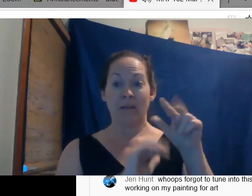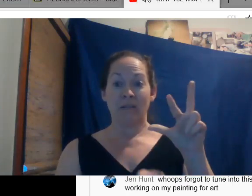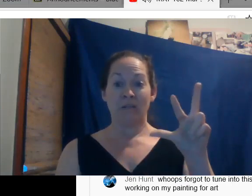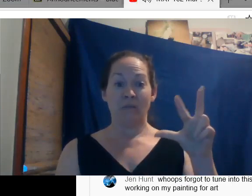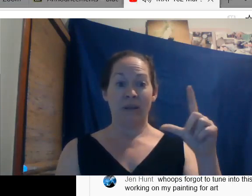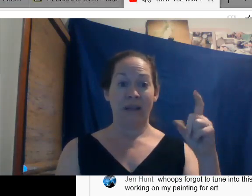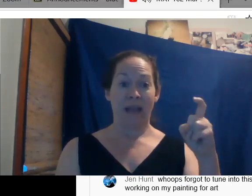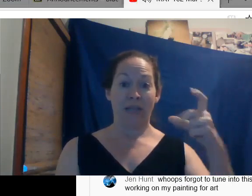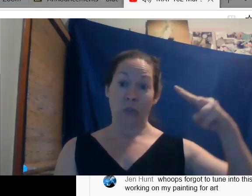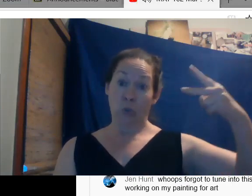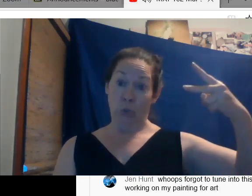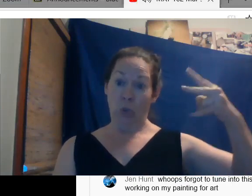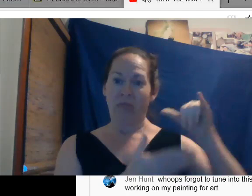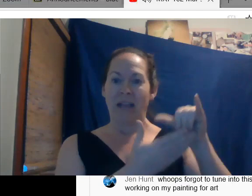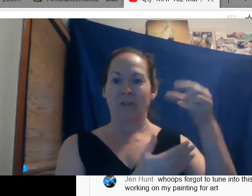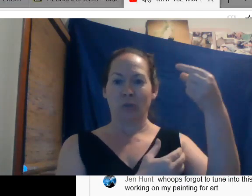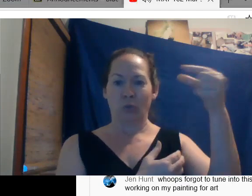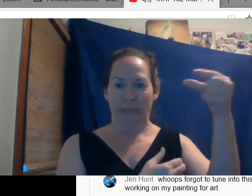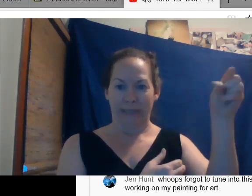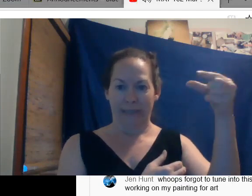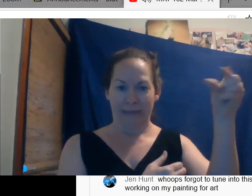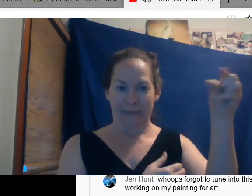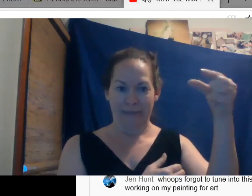this the green term,